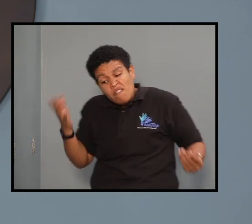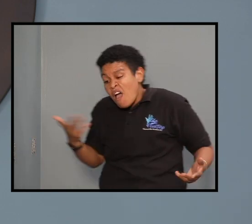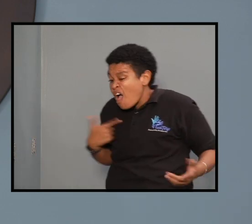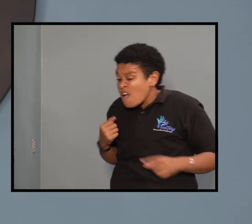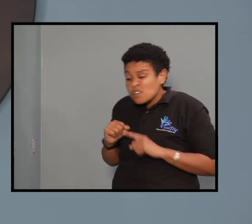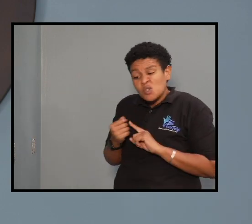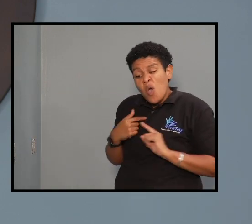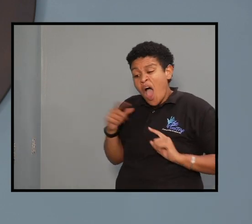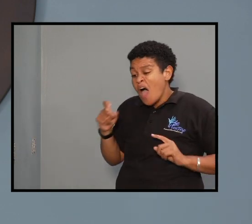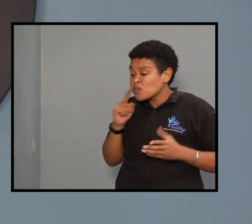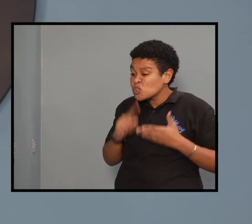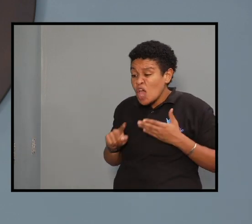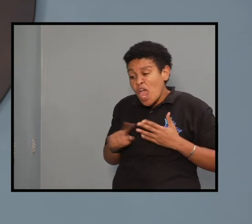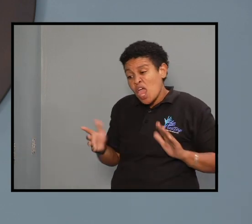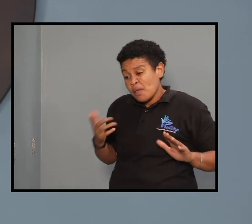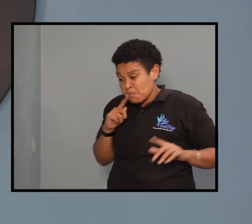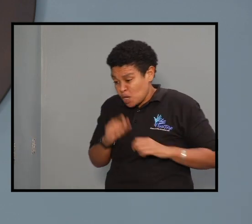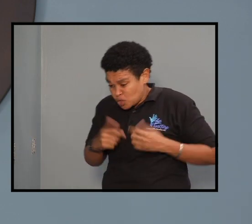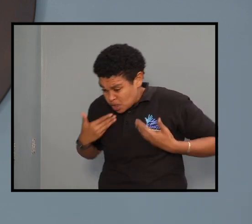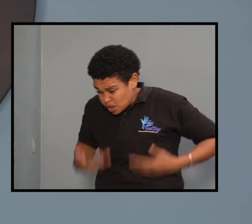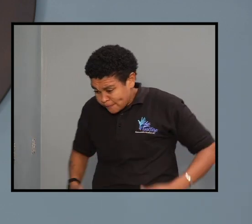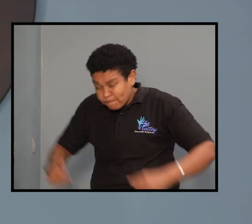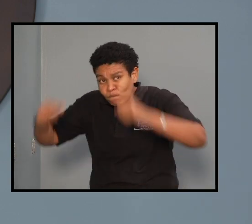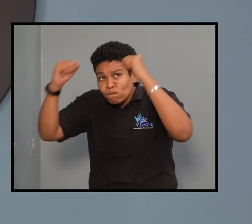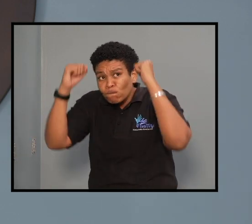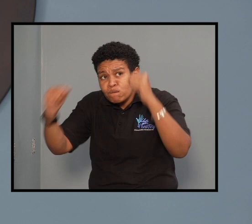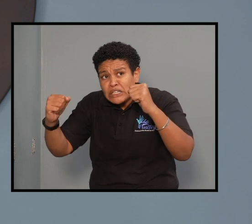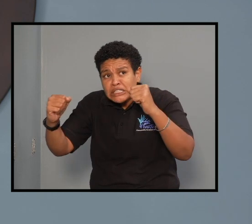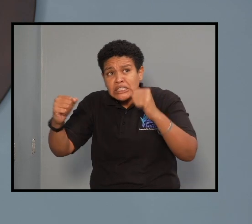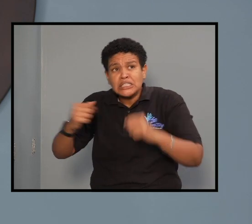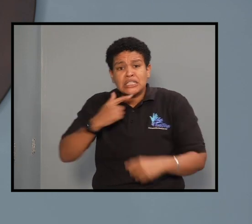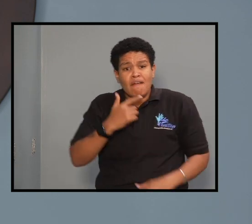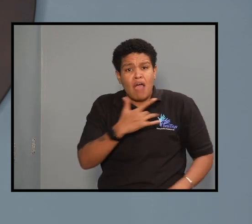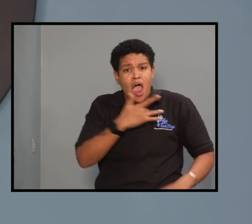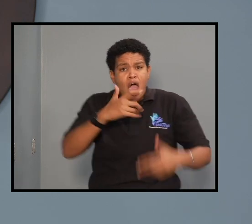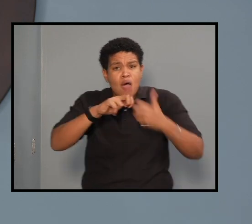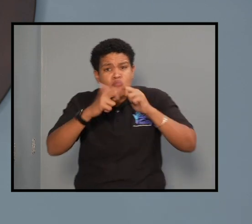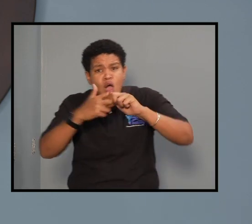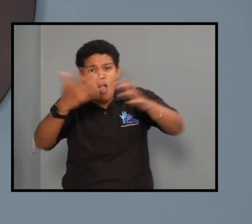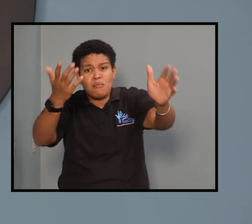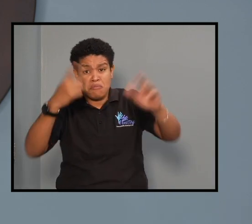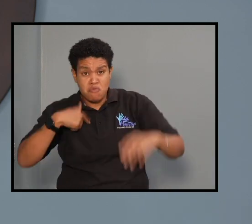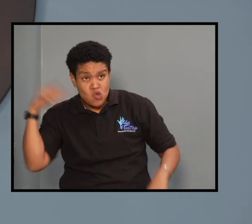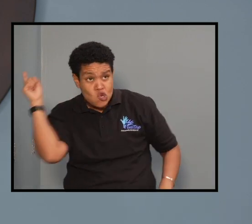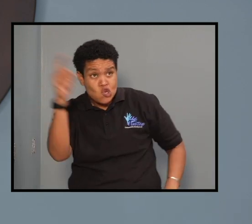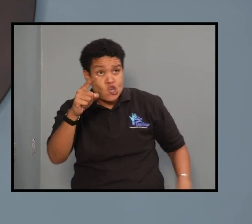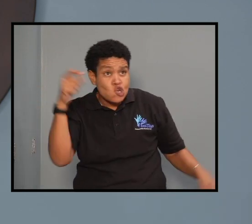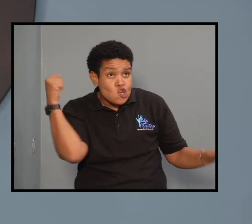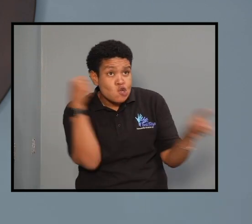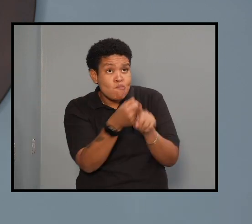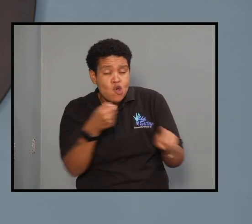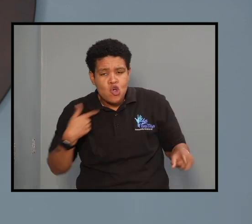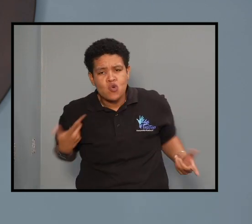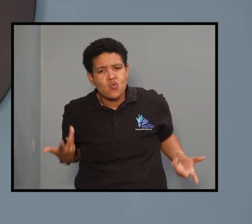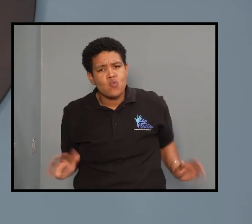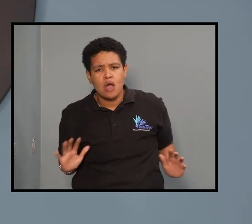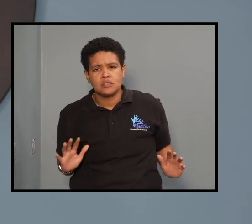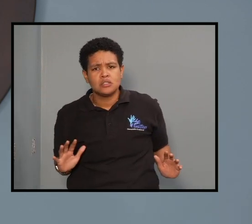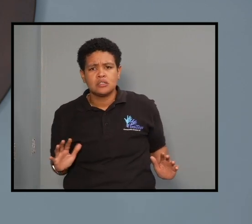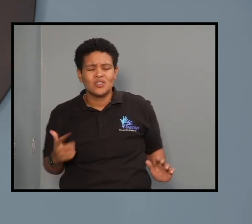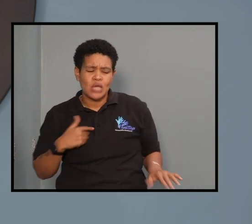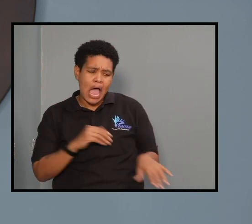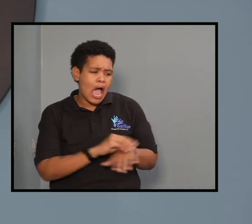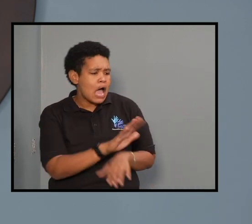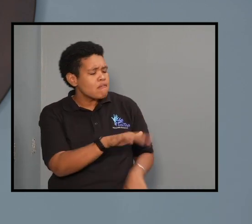to check before, and obviously she had a heart condition and she was uncertain. So my advice to